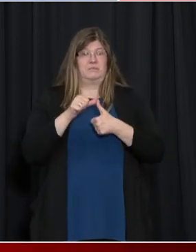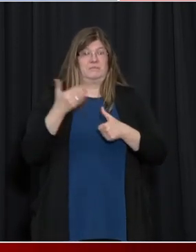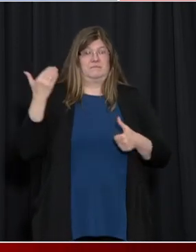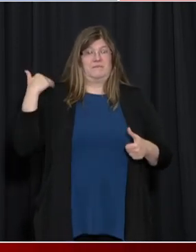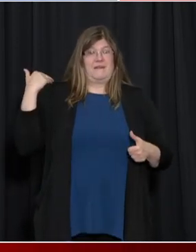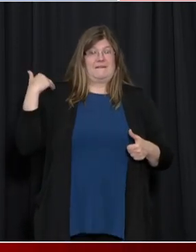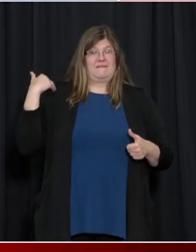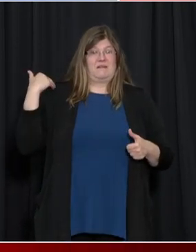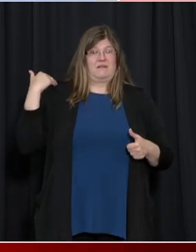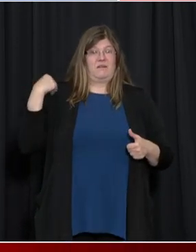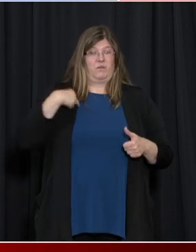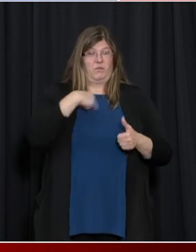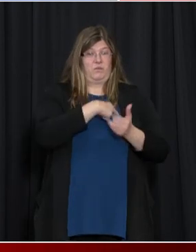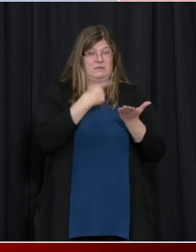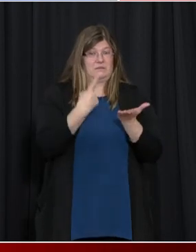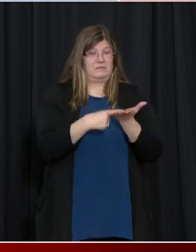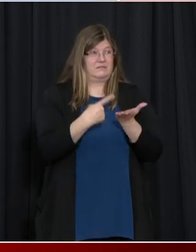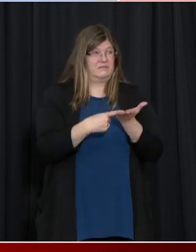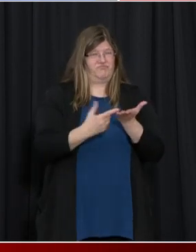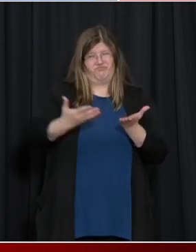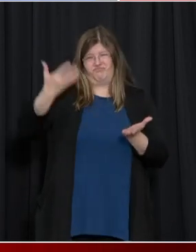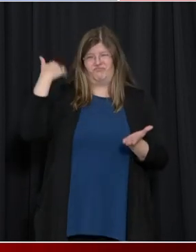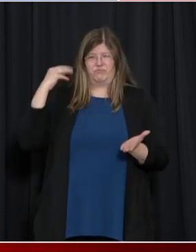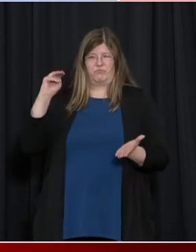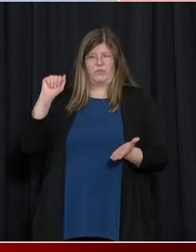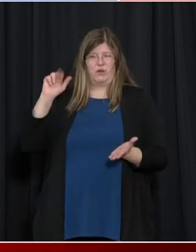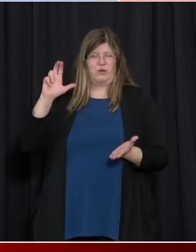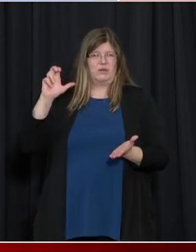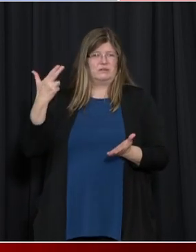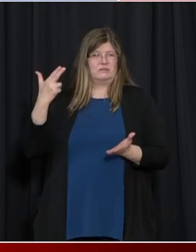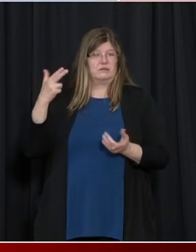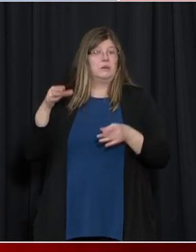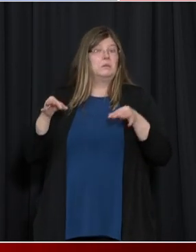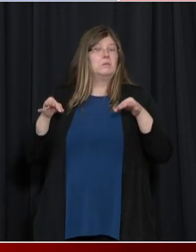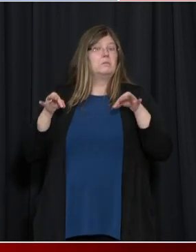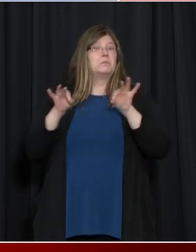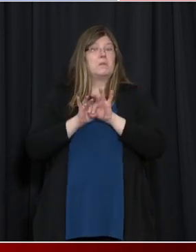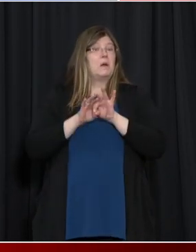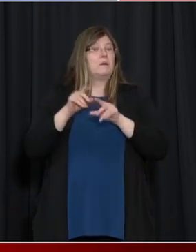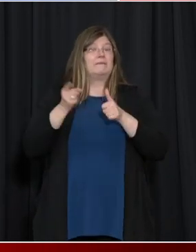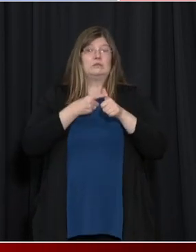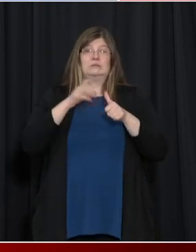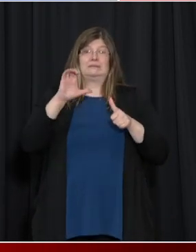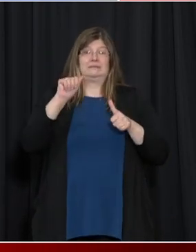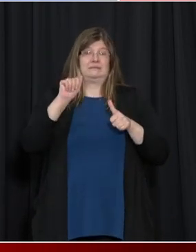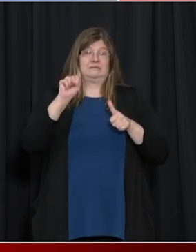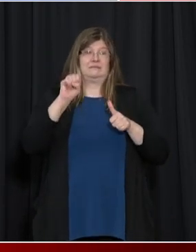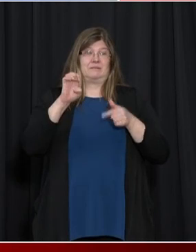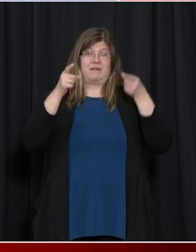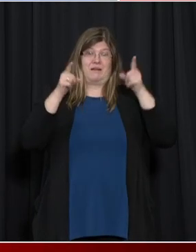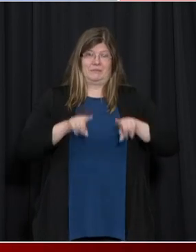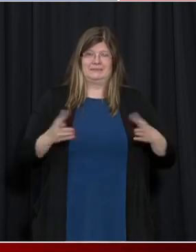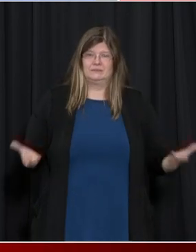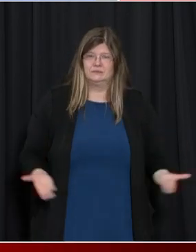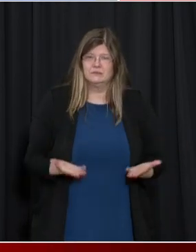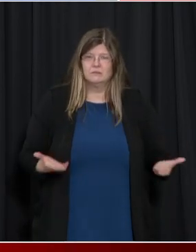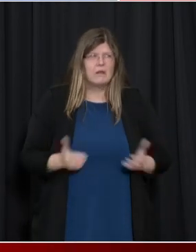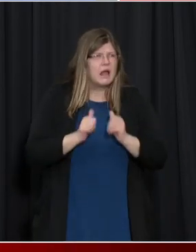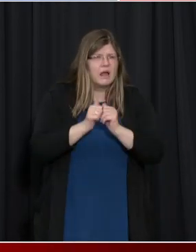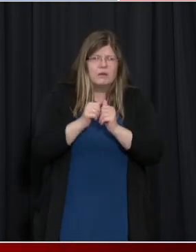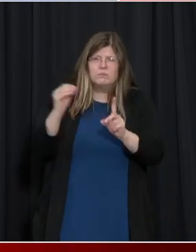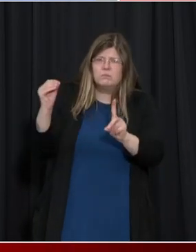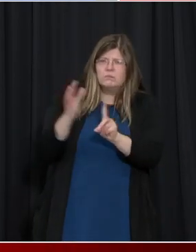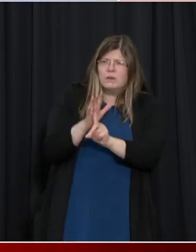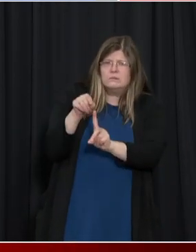March, and it was a big deal when we had our first case that didn't have a known exposure, we want to get back to that being a big